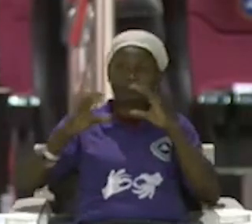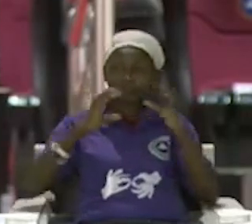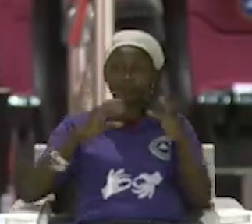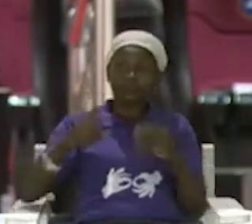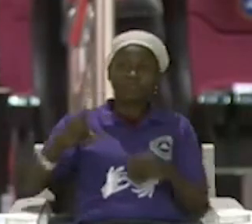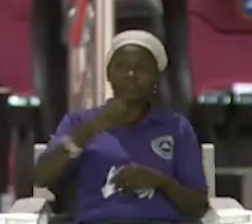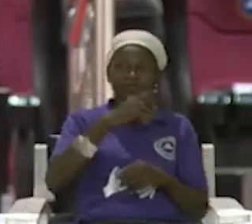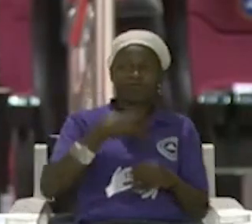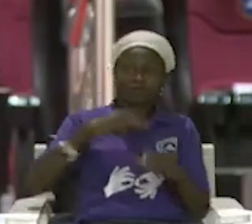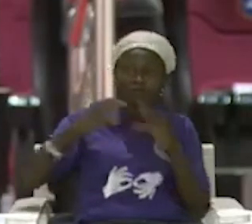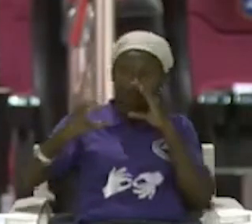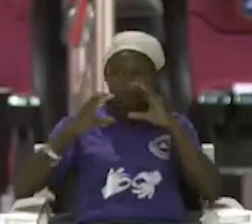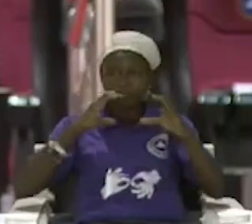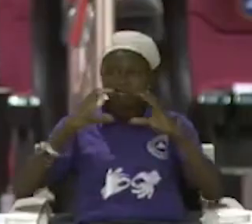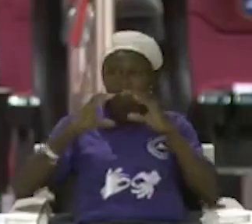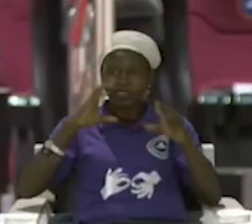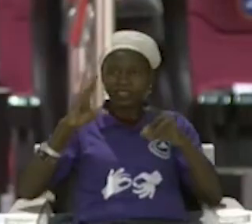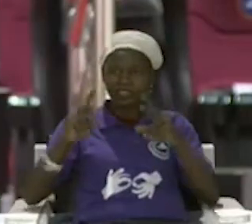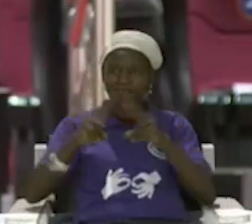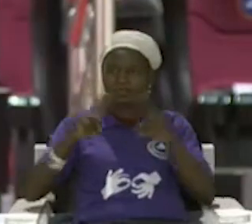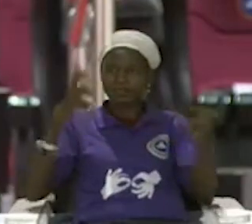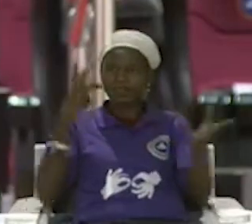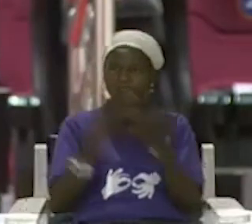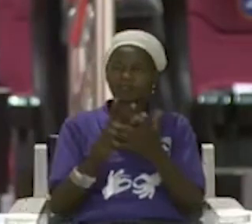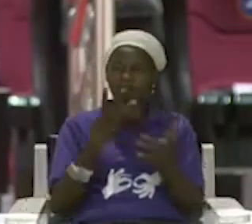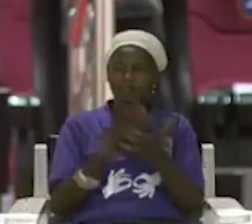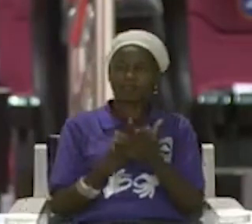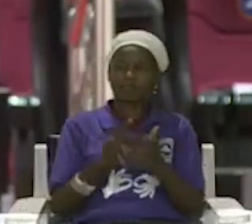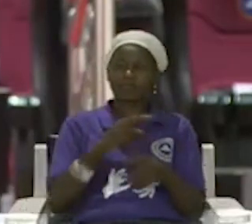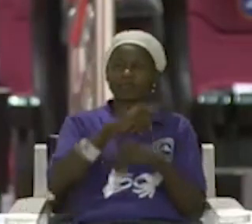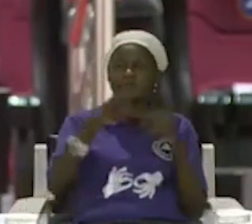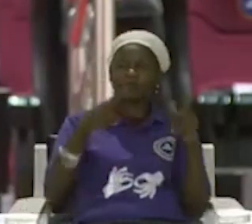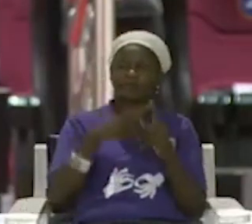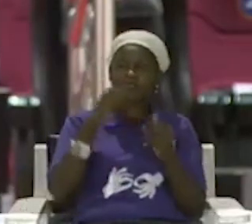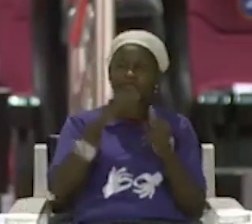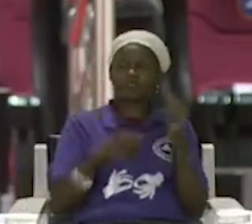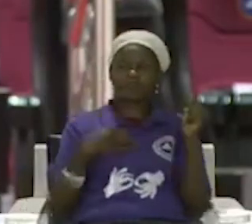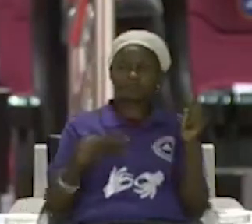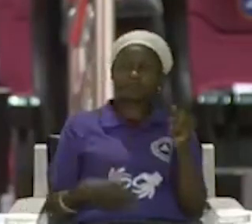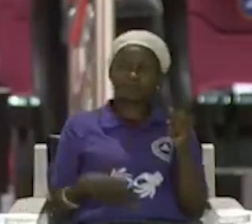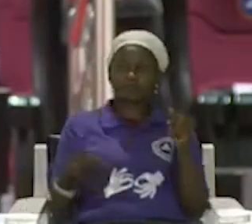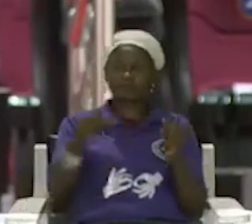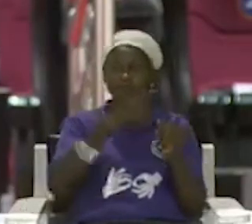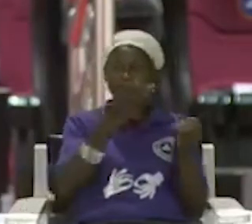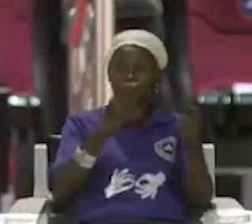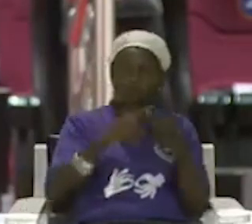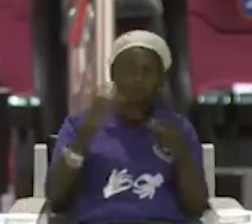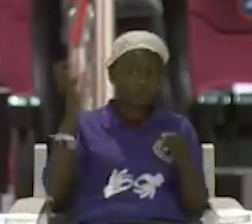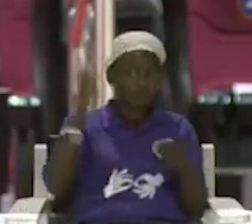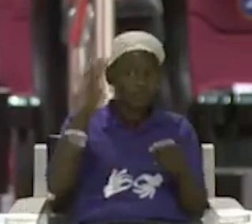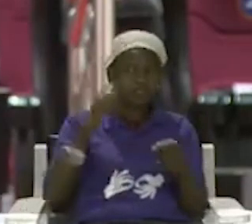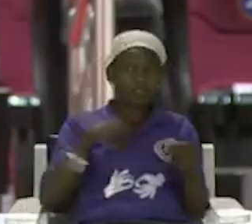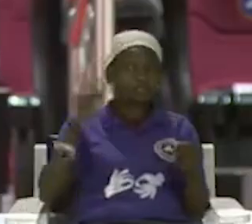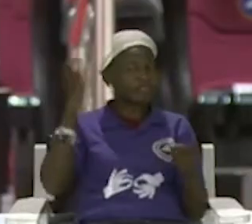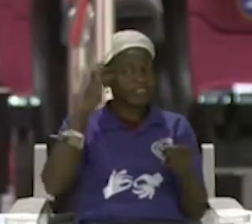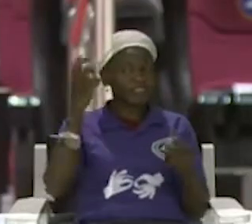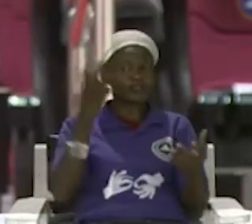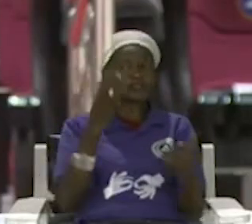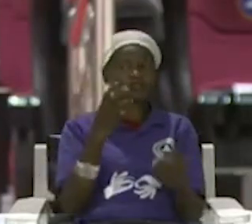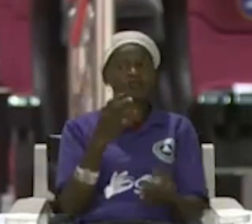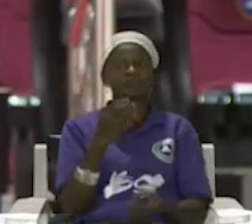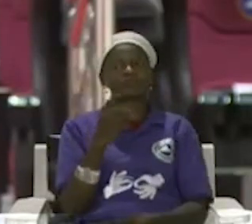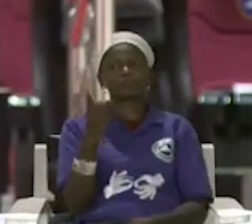have communicated very well when everybody you want to hear you have heard you.